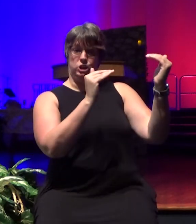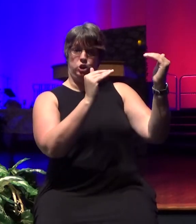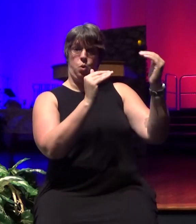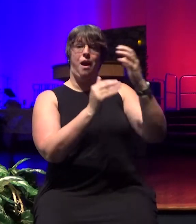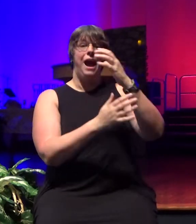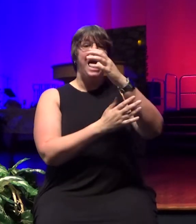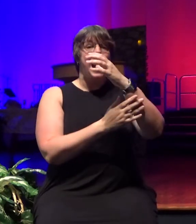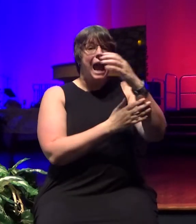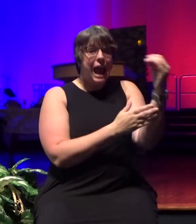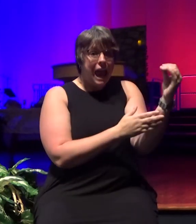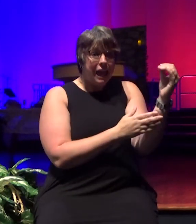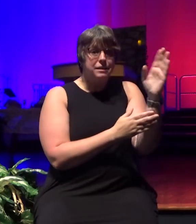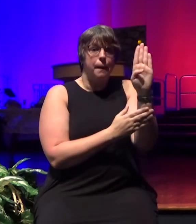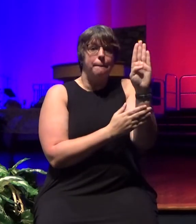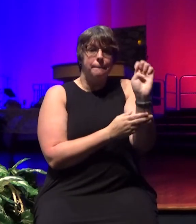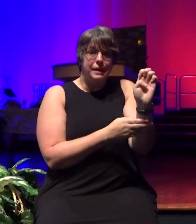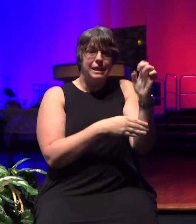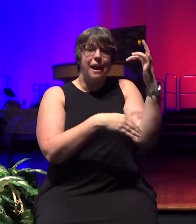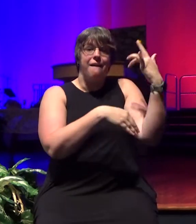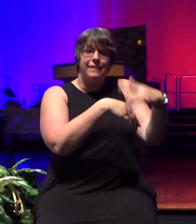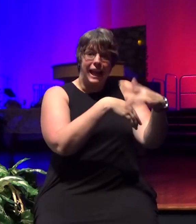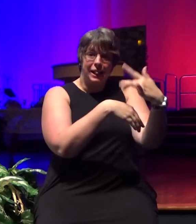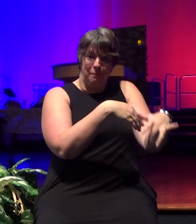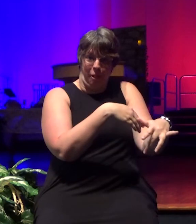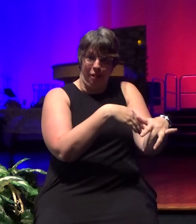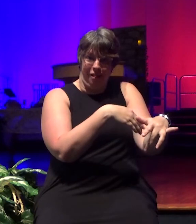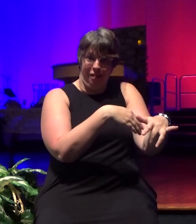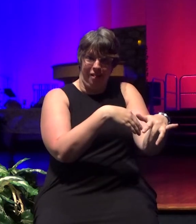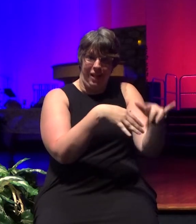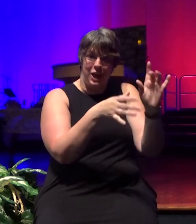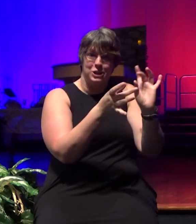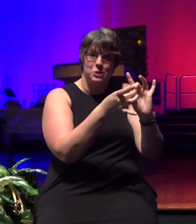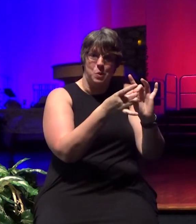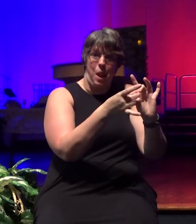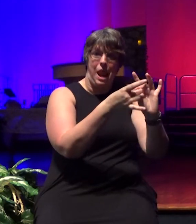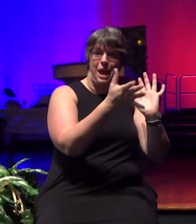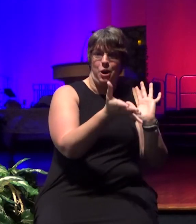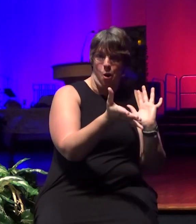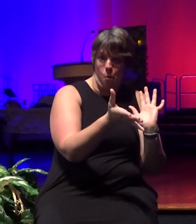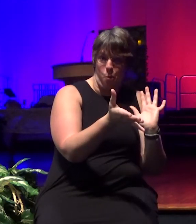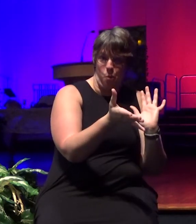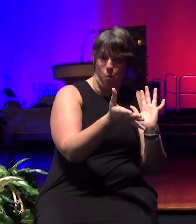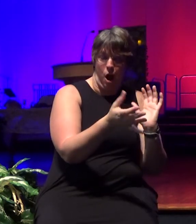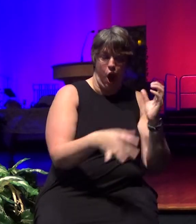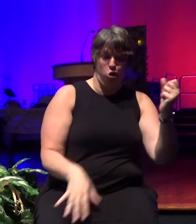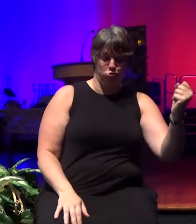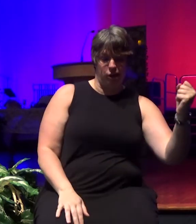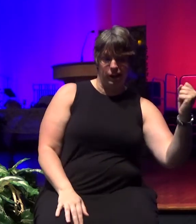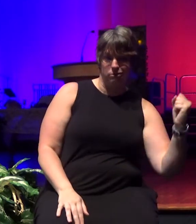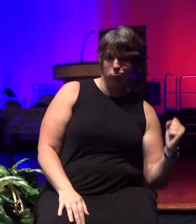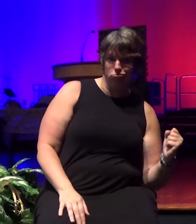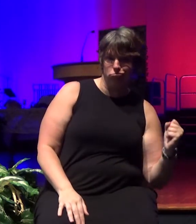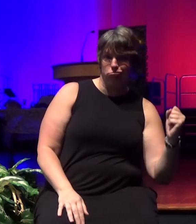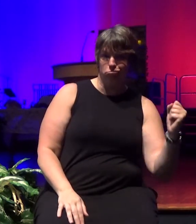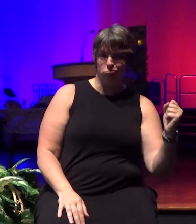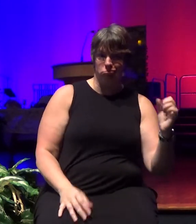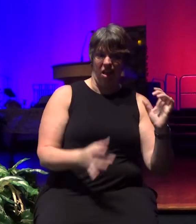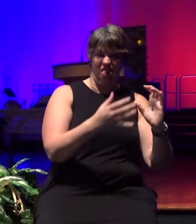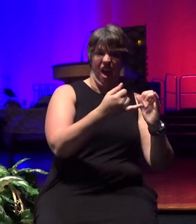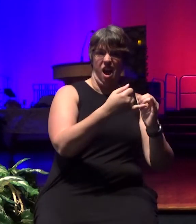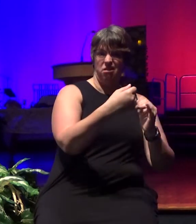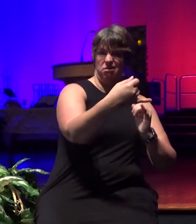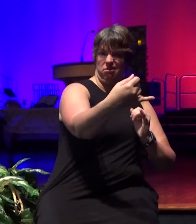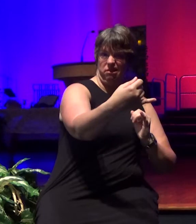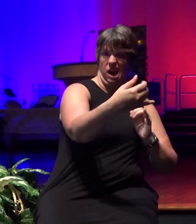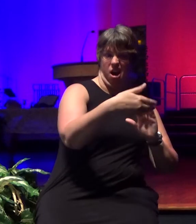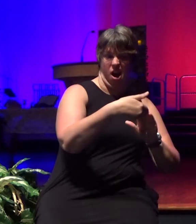that call to let go, to release that you might deepen, you might awaken